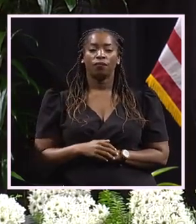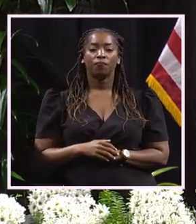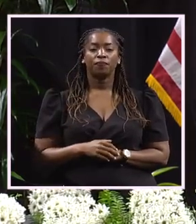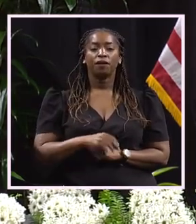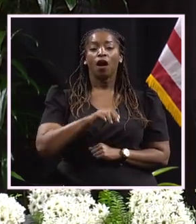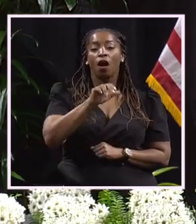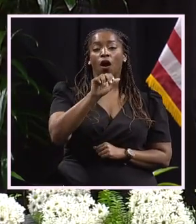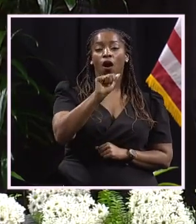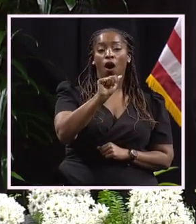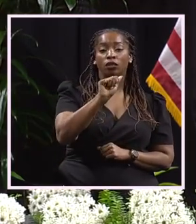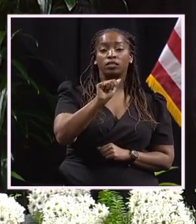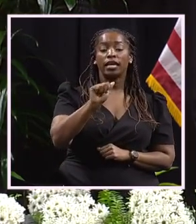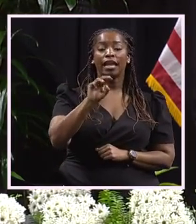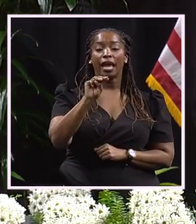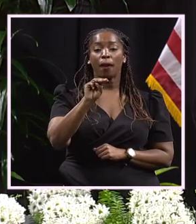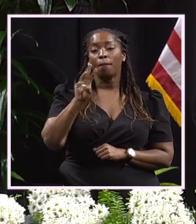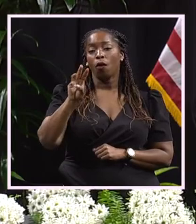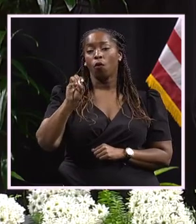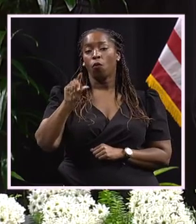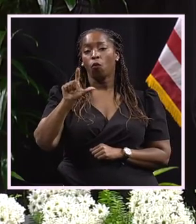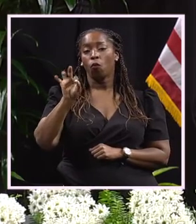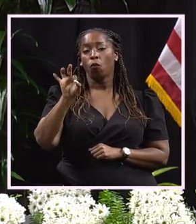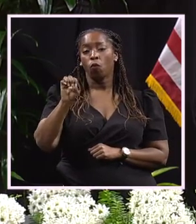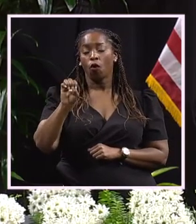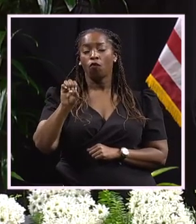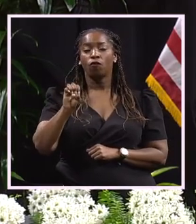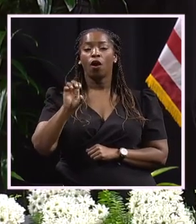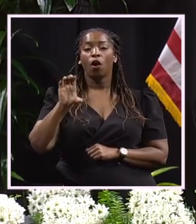Austin M. Wolf, cum laude,